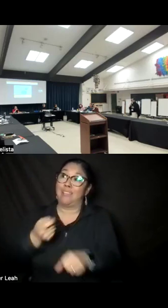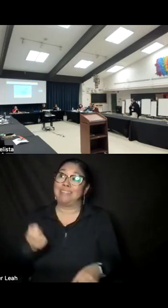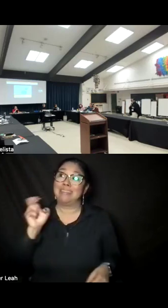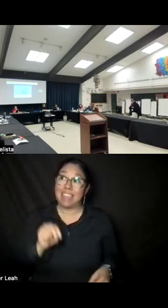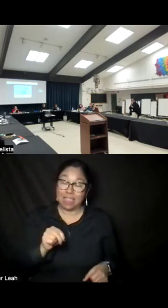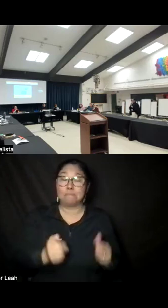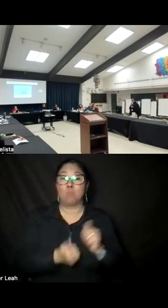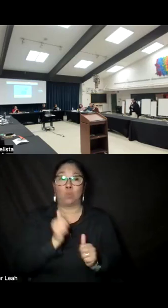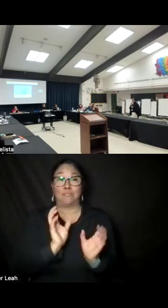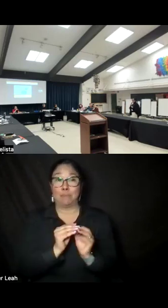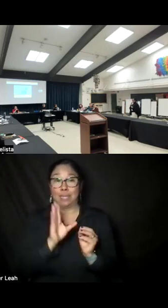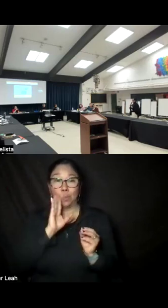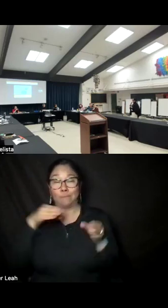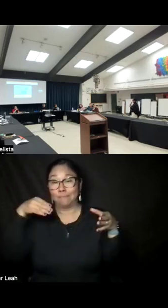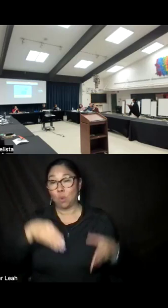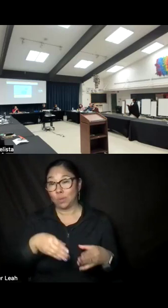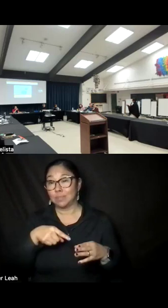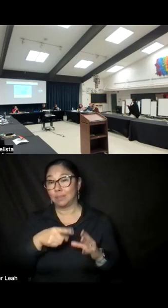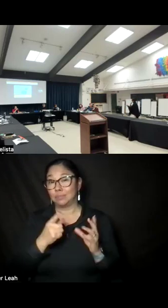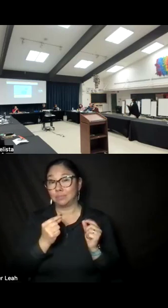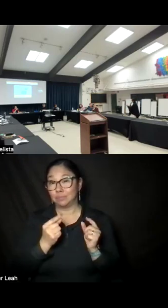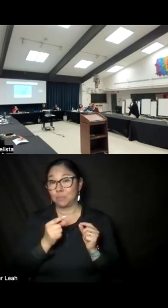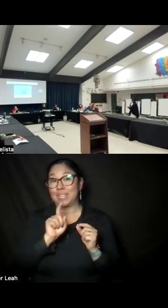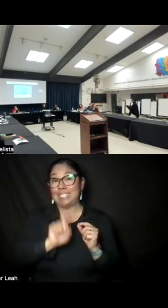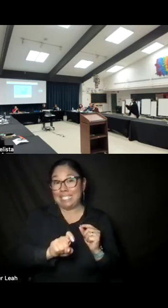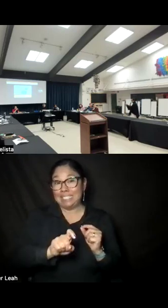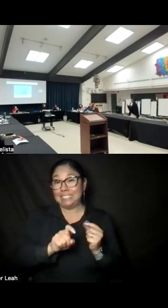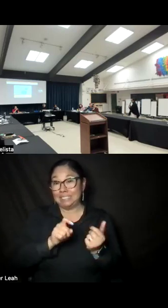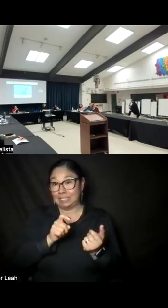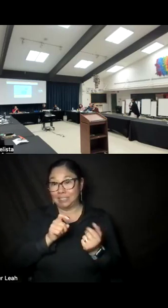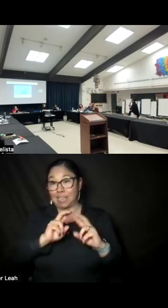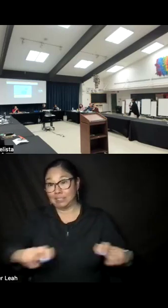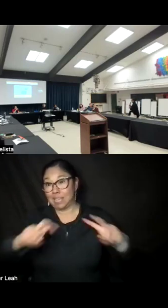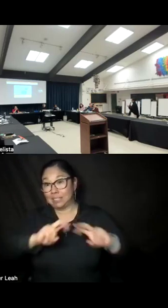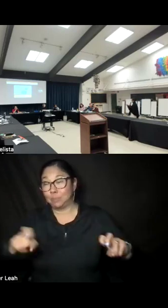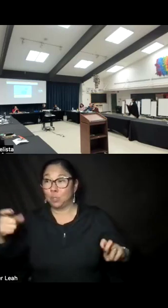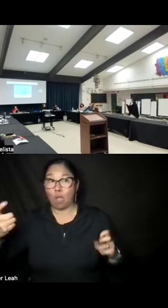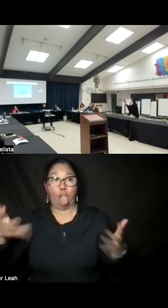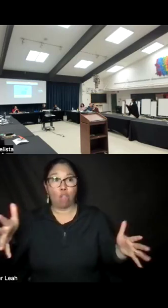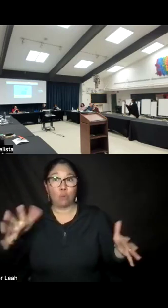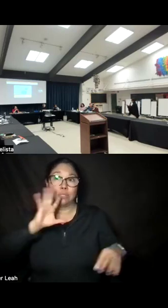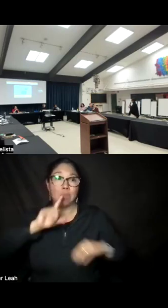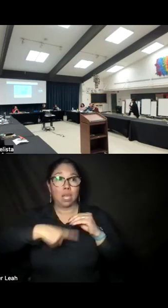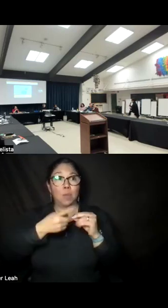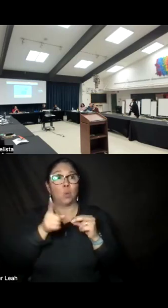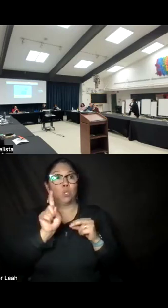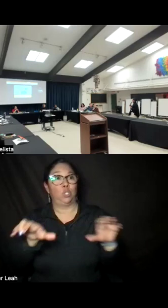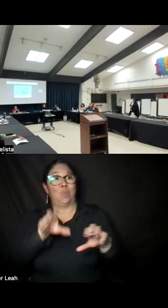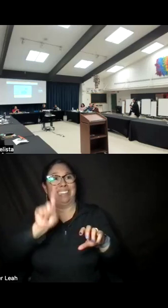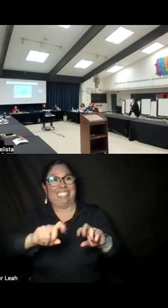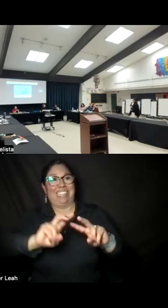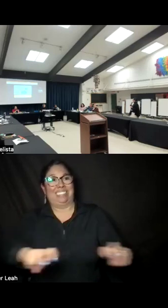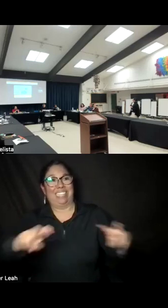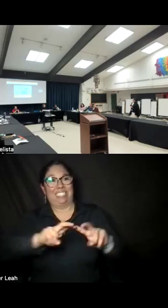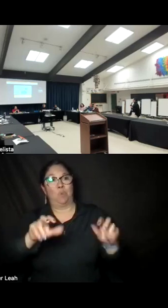bulk of our meeting will really be about doing a needs assessment, which you've already alluded to earlier, that you already do a needs assessment